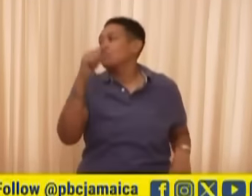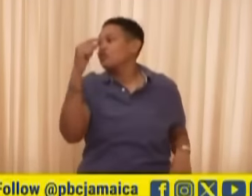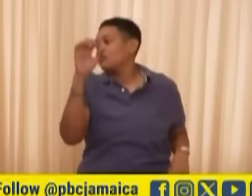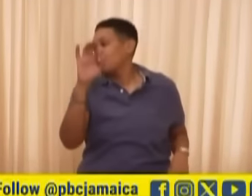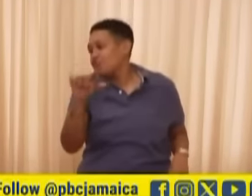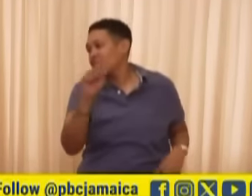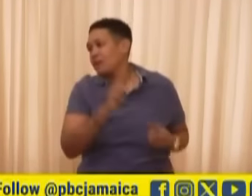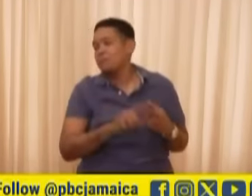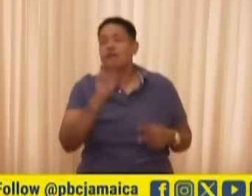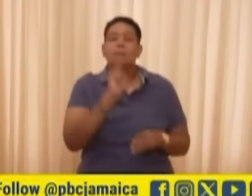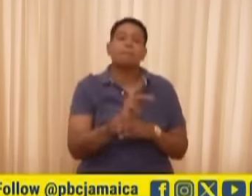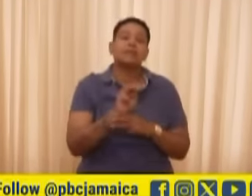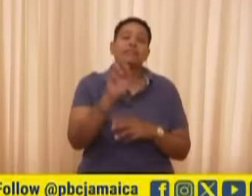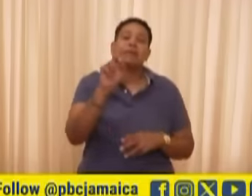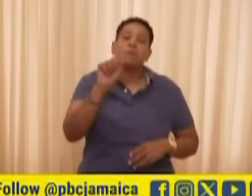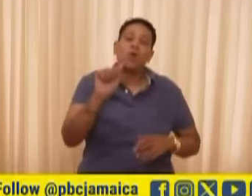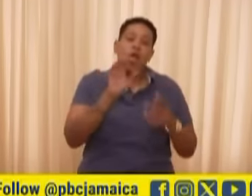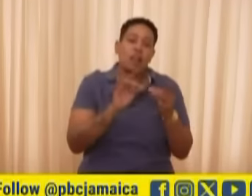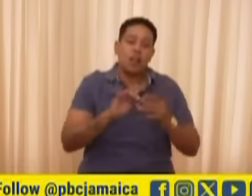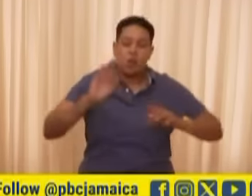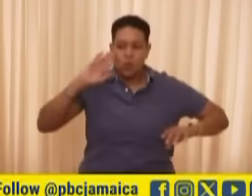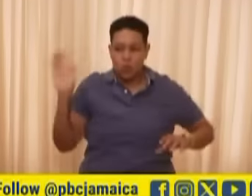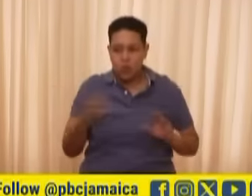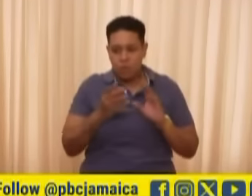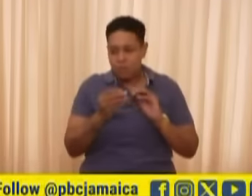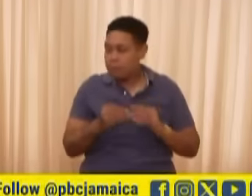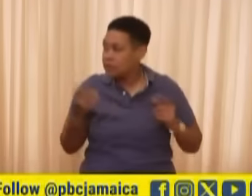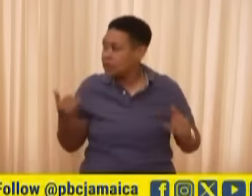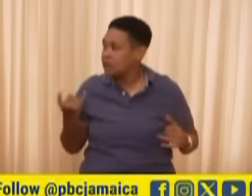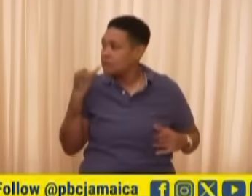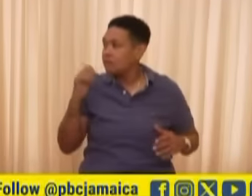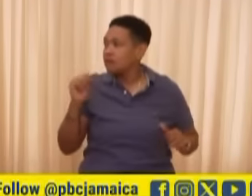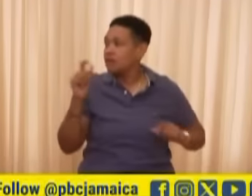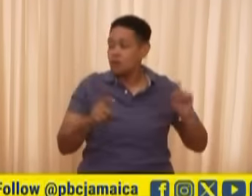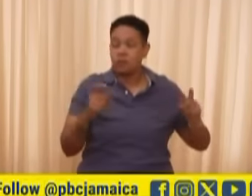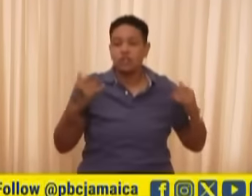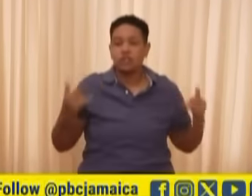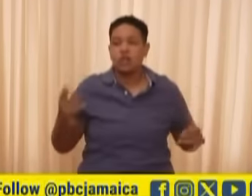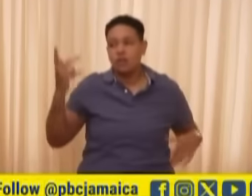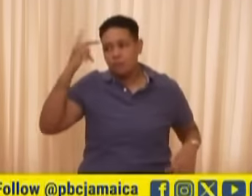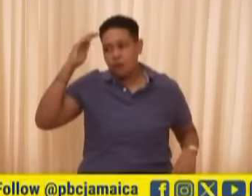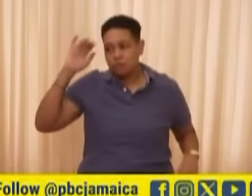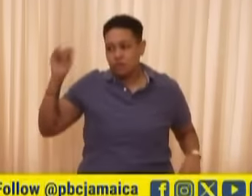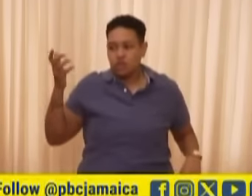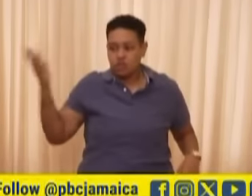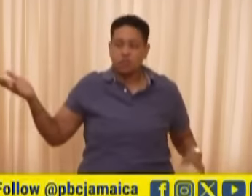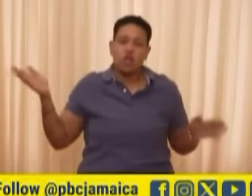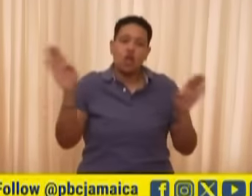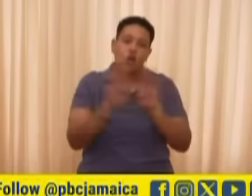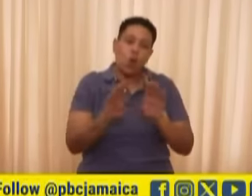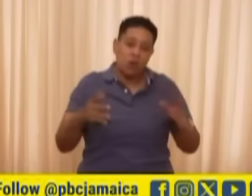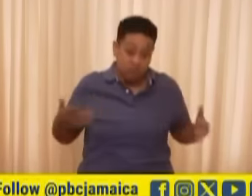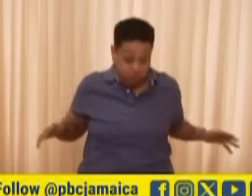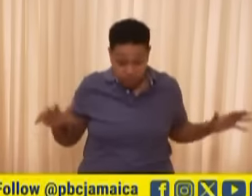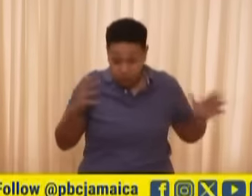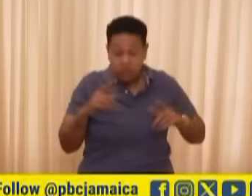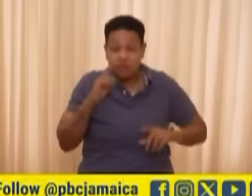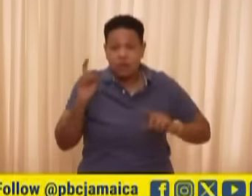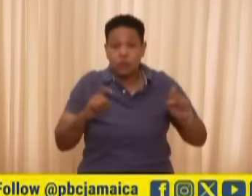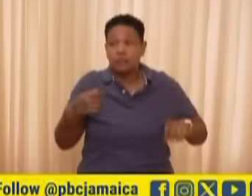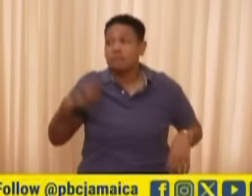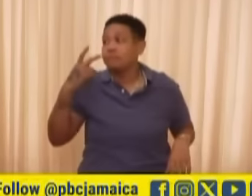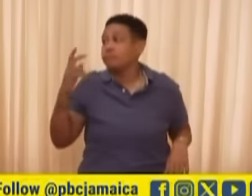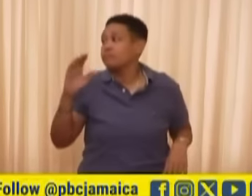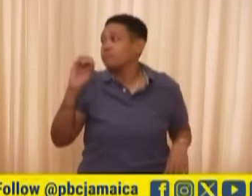and also Minister Samuda. If you have any questions, and Prime Minister just closed out, and I